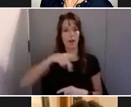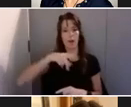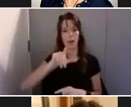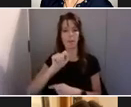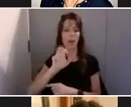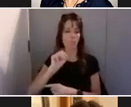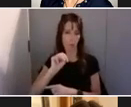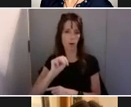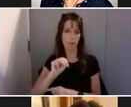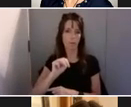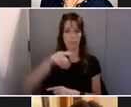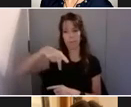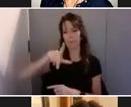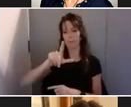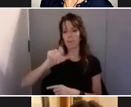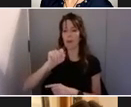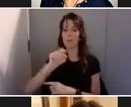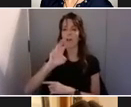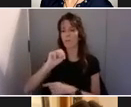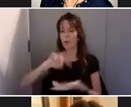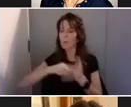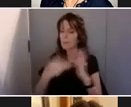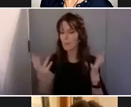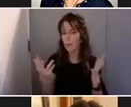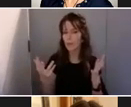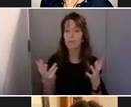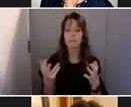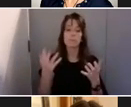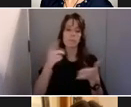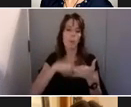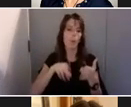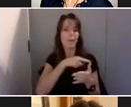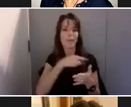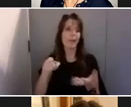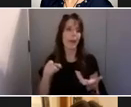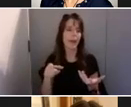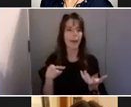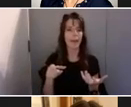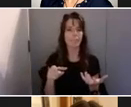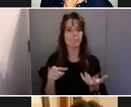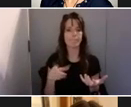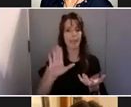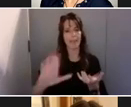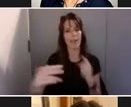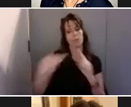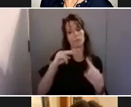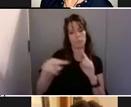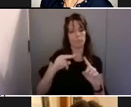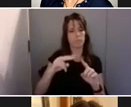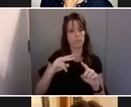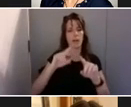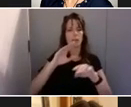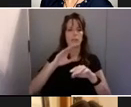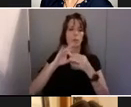and platform of a political party is simply what they are learning or what their positions are on various issues.